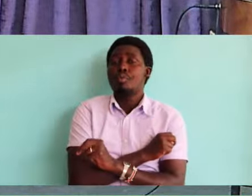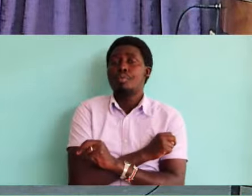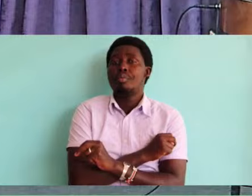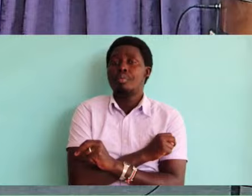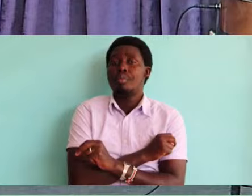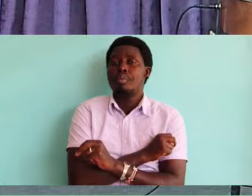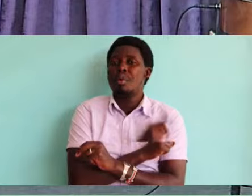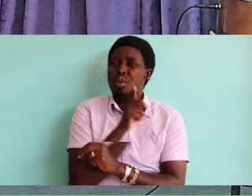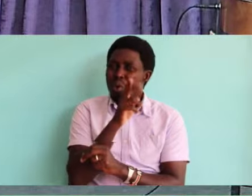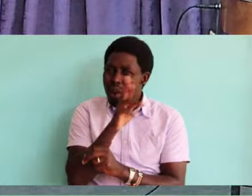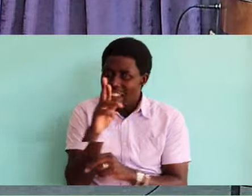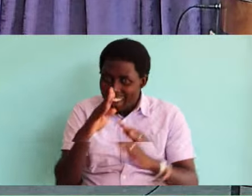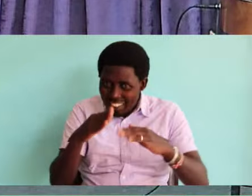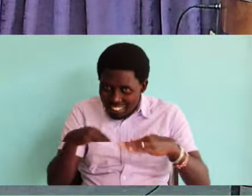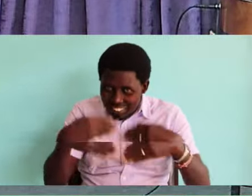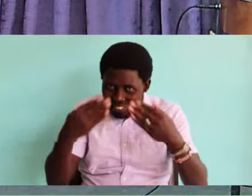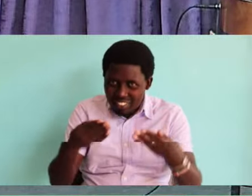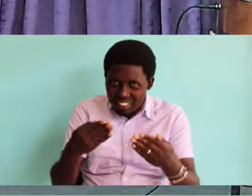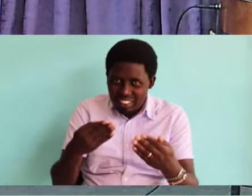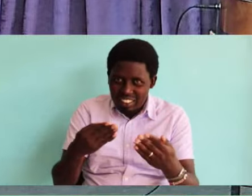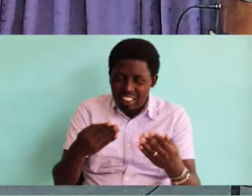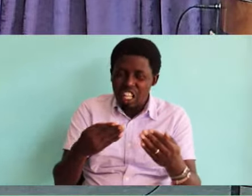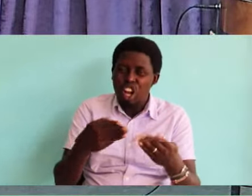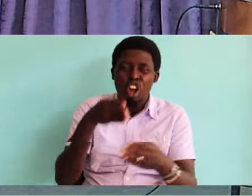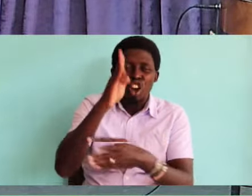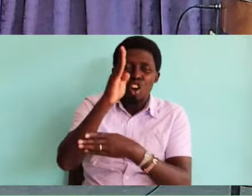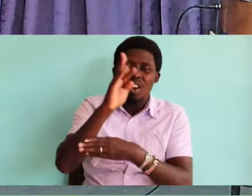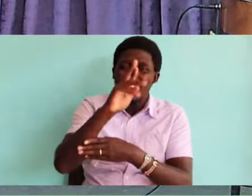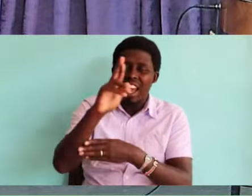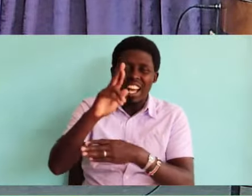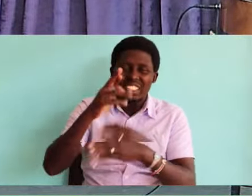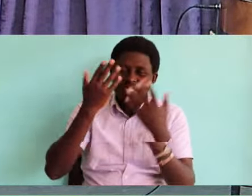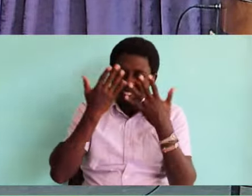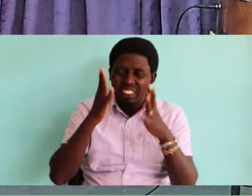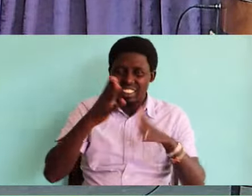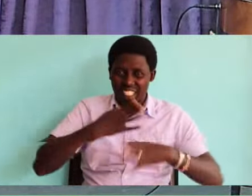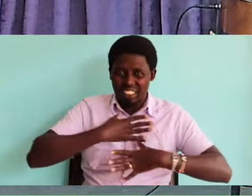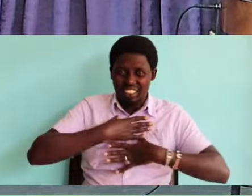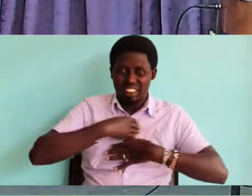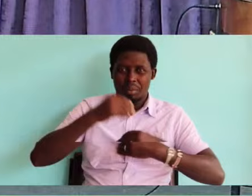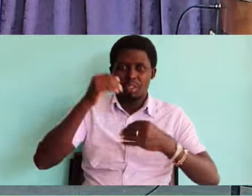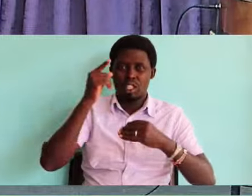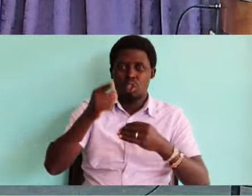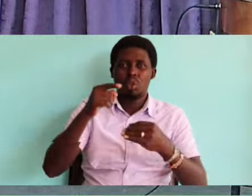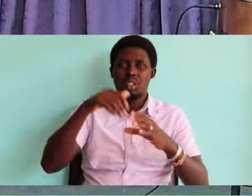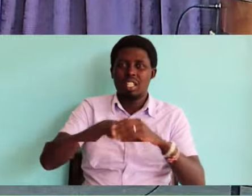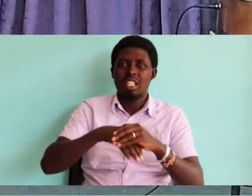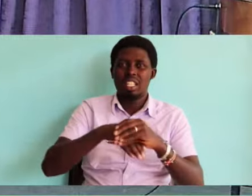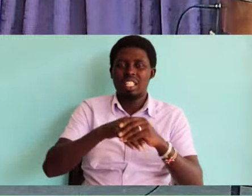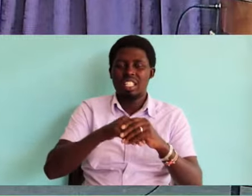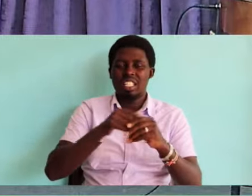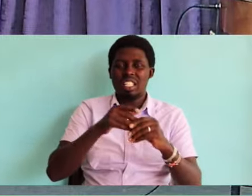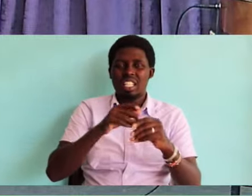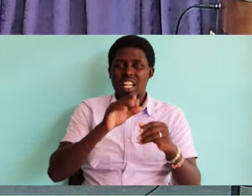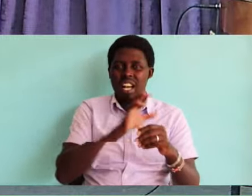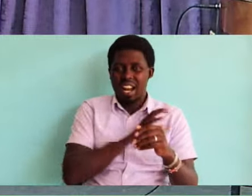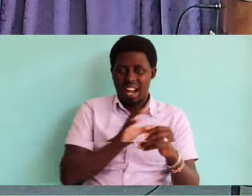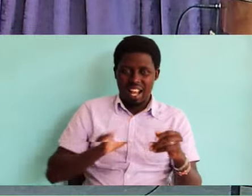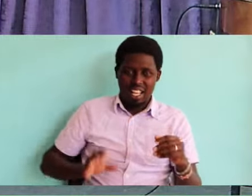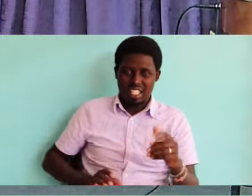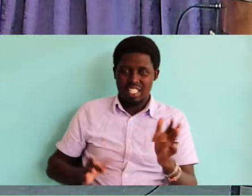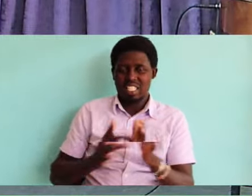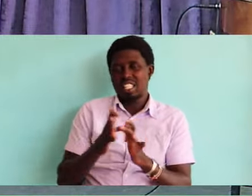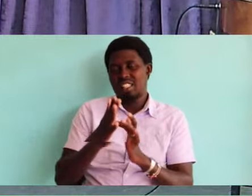You are giving because God has already accepted you in Christ Jesus. You are already accepted.